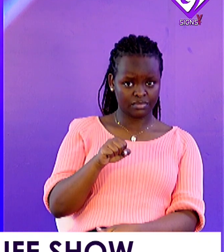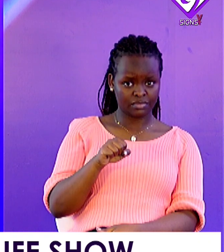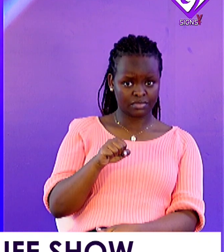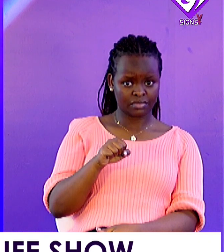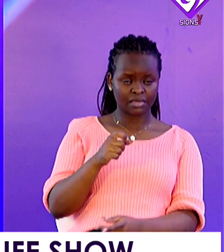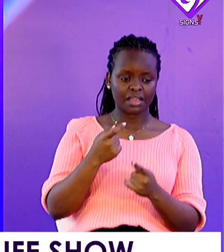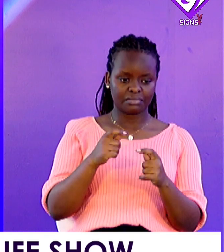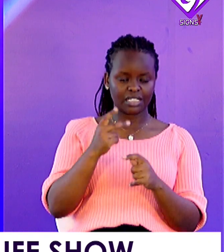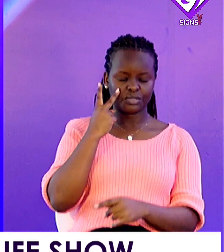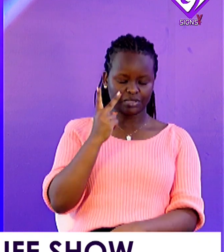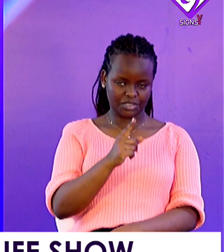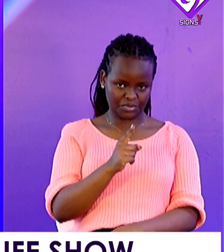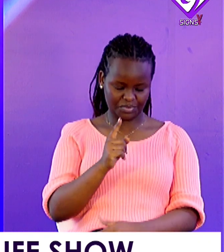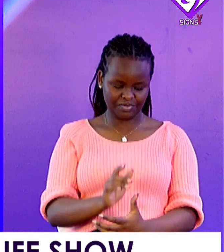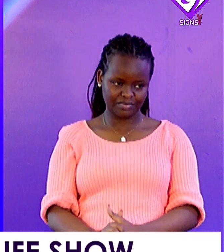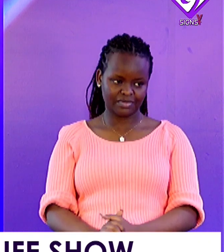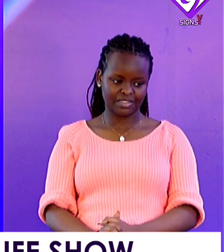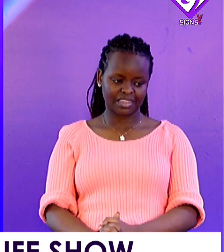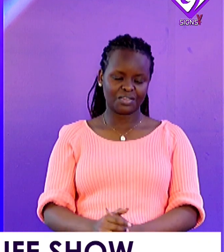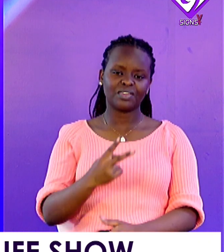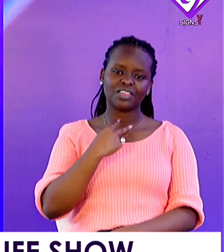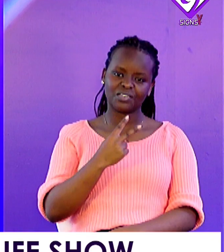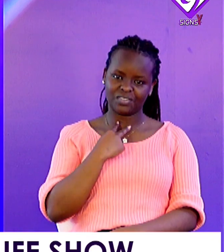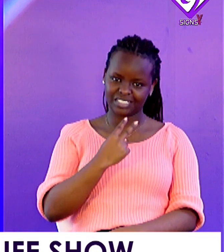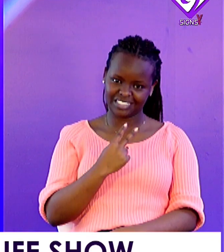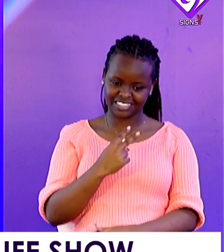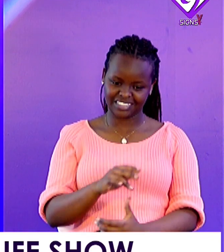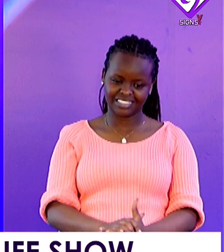I'm trying to see you with your voice.